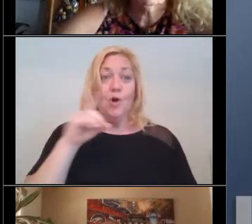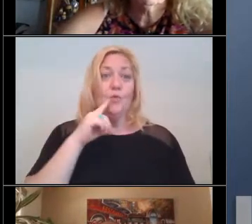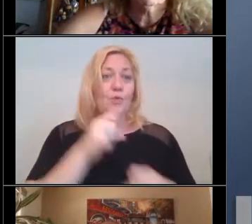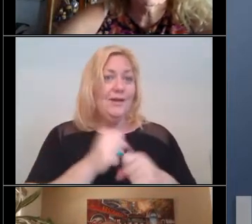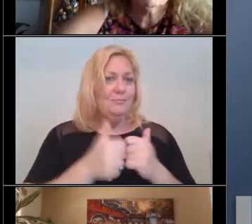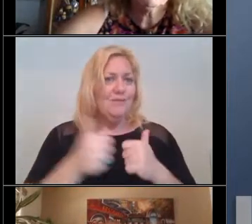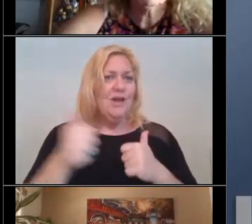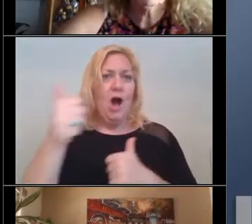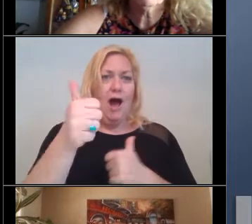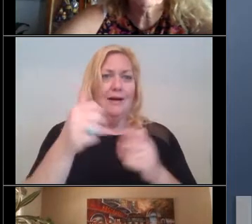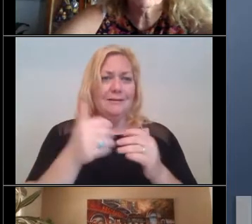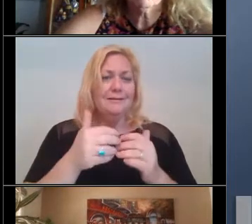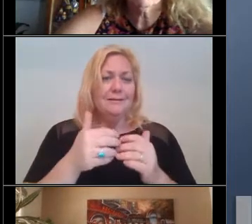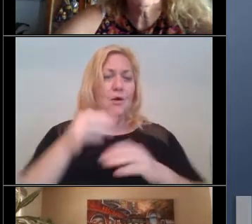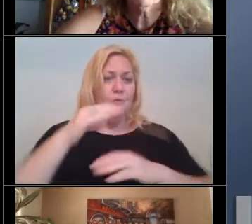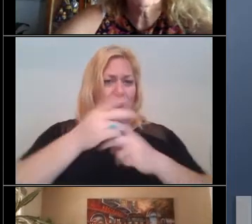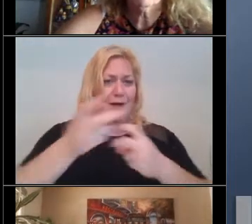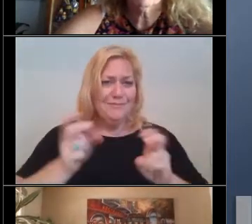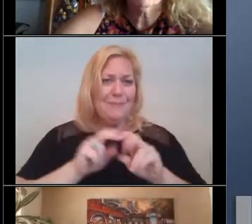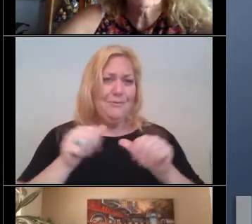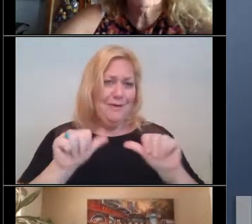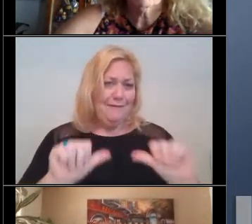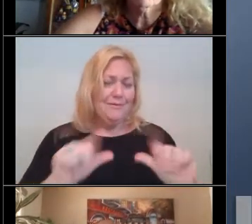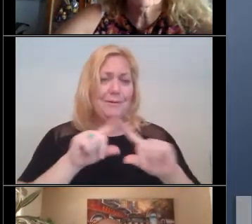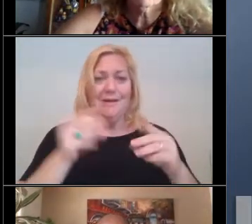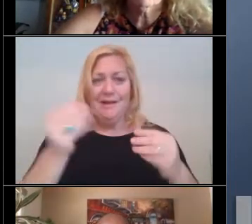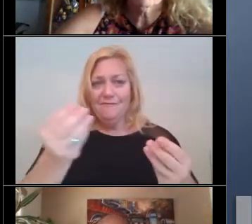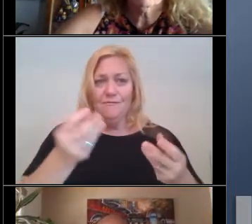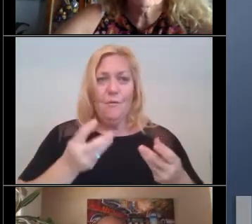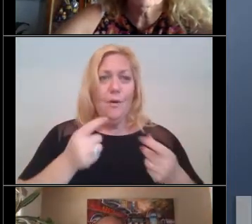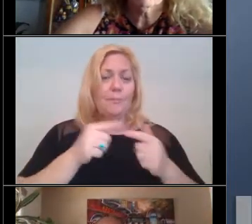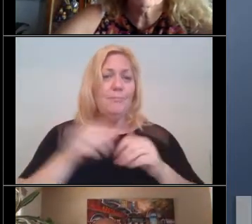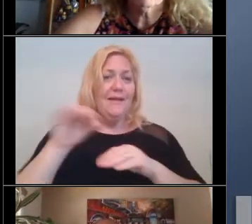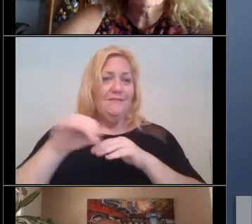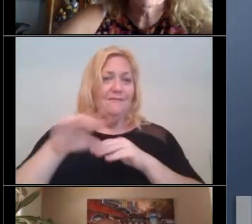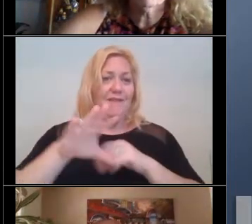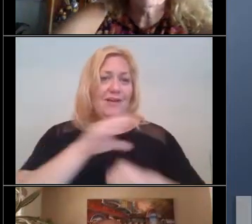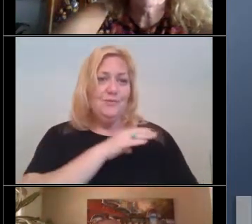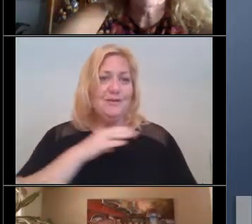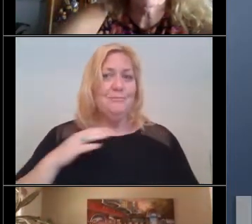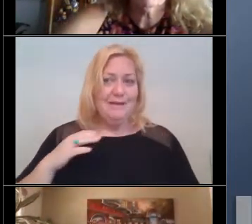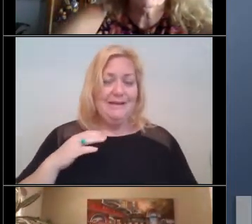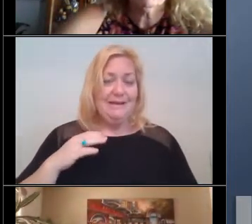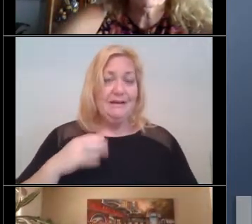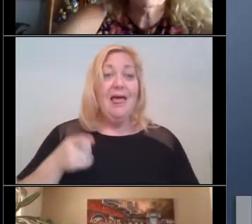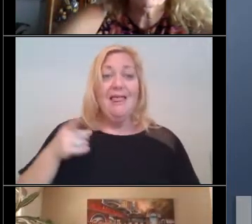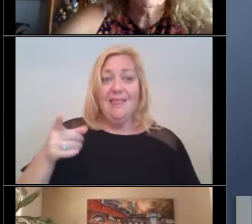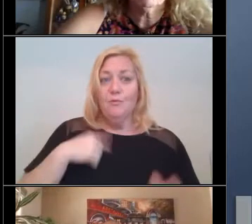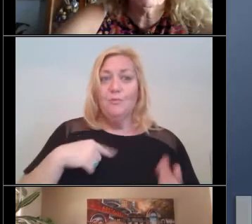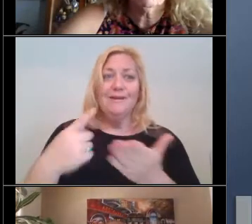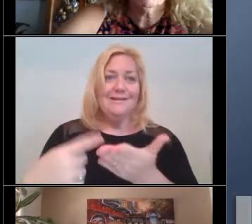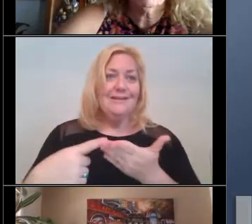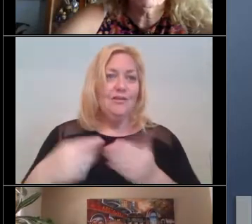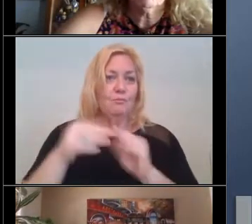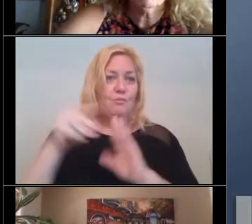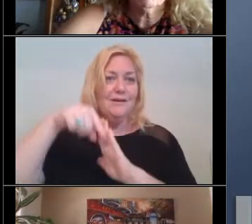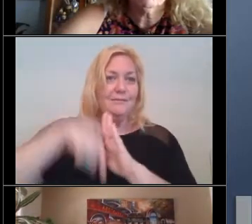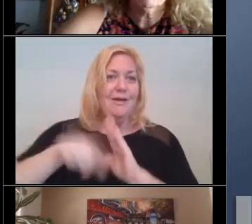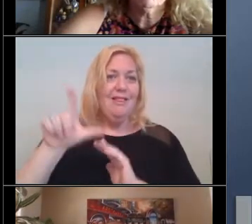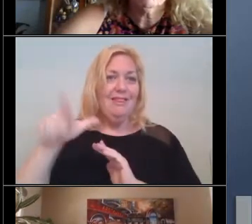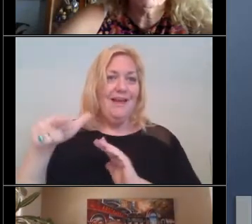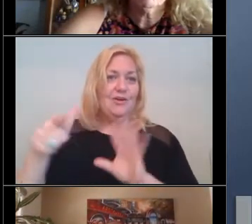of the Roundtable effort and be informed by the Equity Advisory Committee, which we will be discussing in more detail later